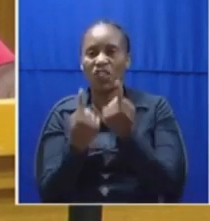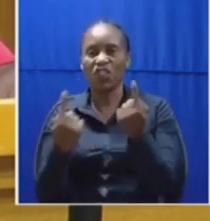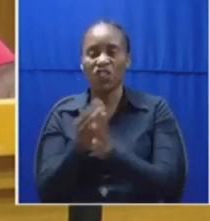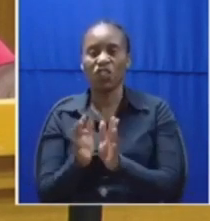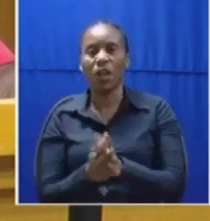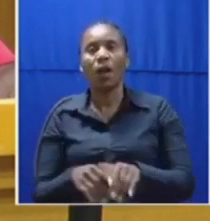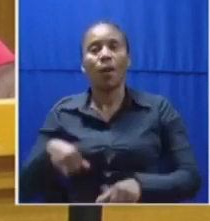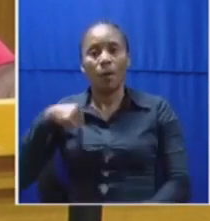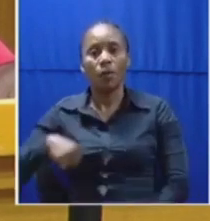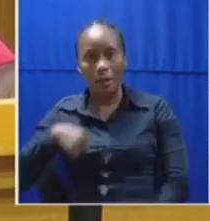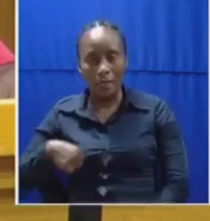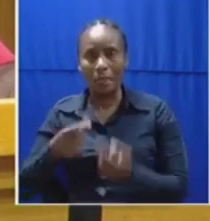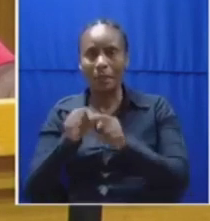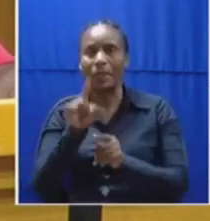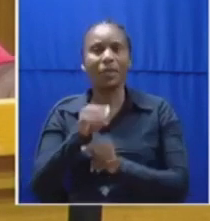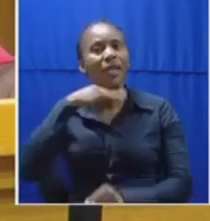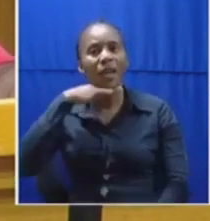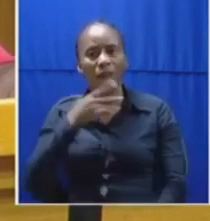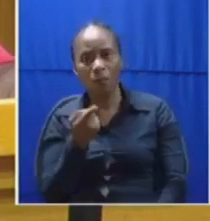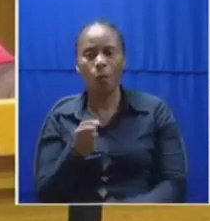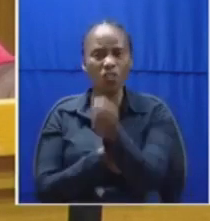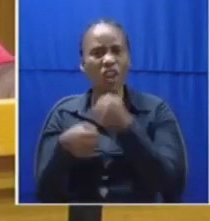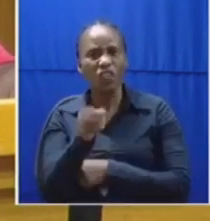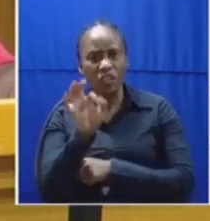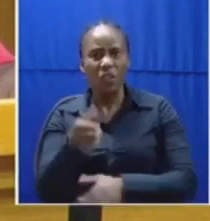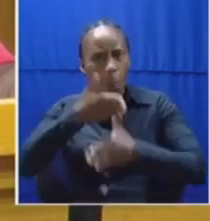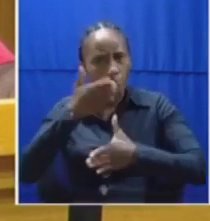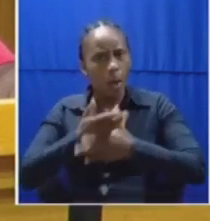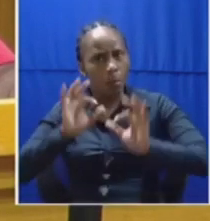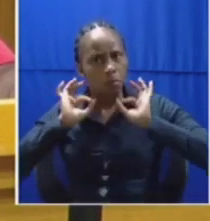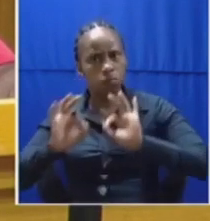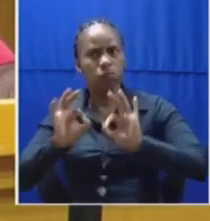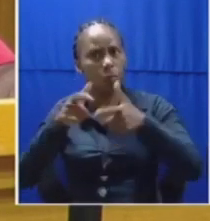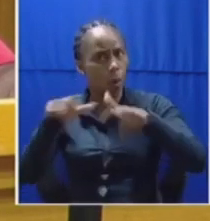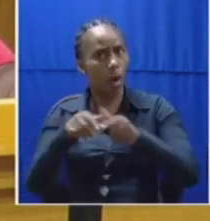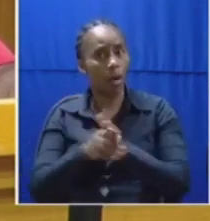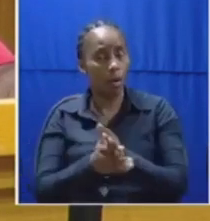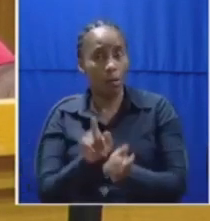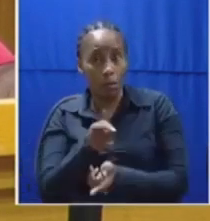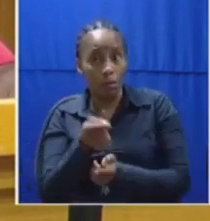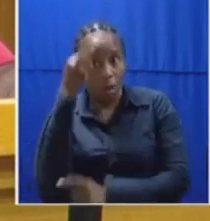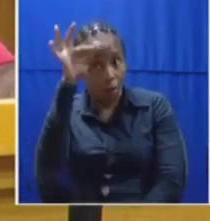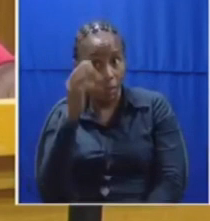to tackle the structural impediments to efficient local government and delivery of services.